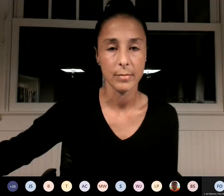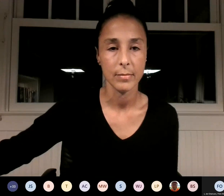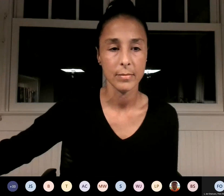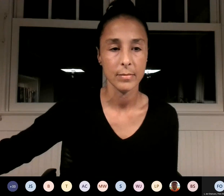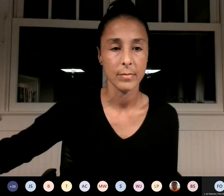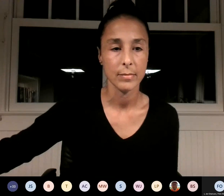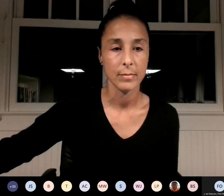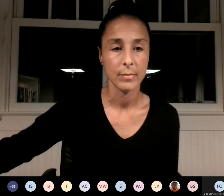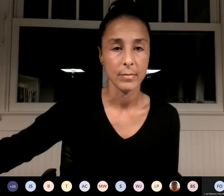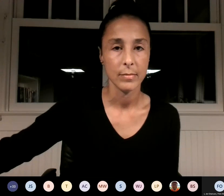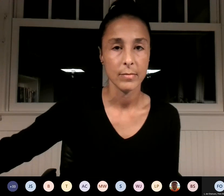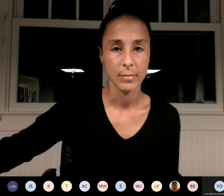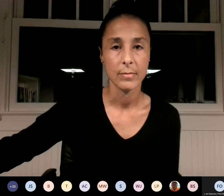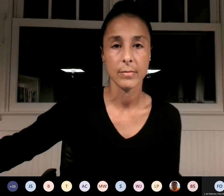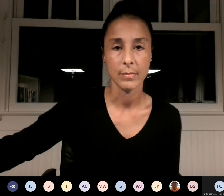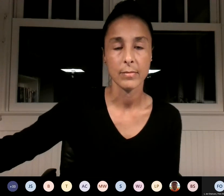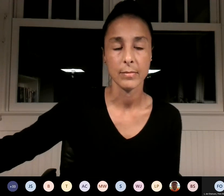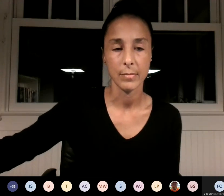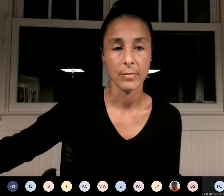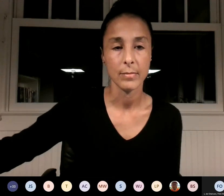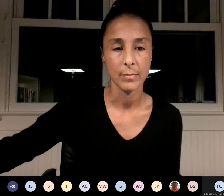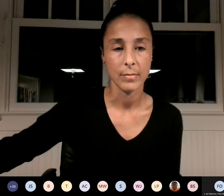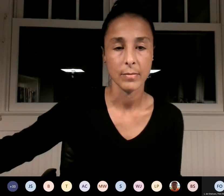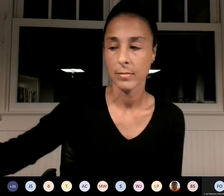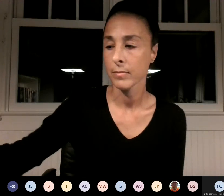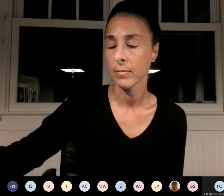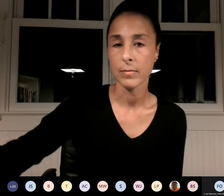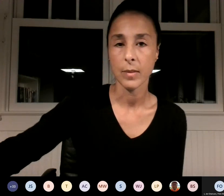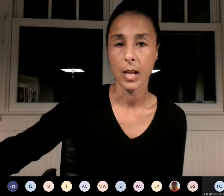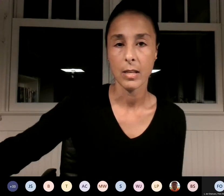I think everyone can see those written comments.